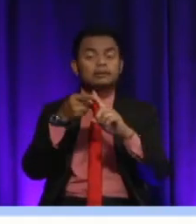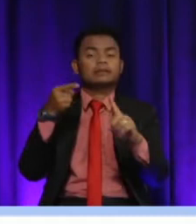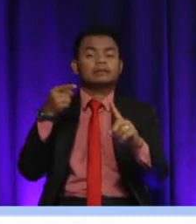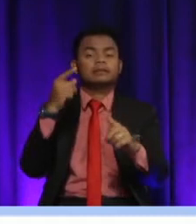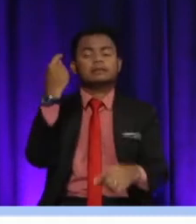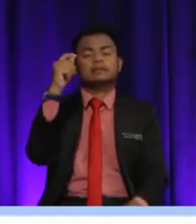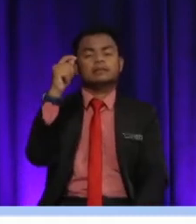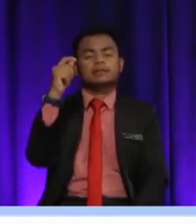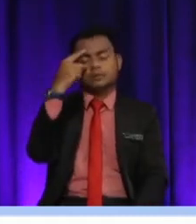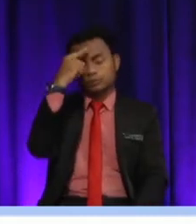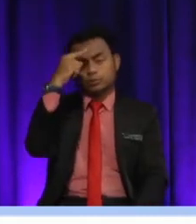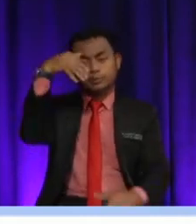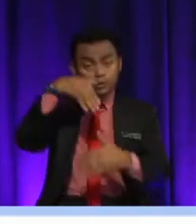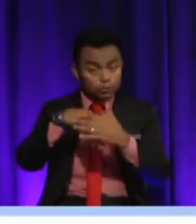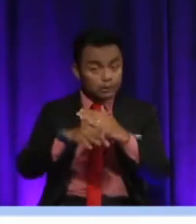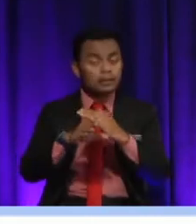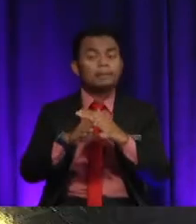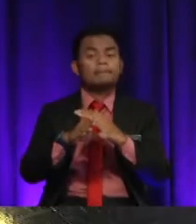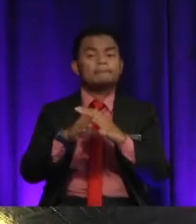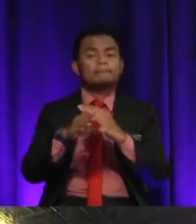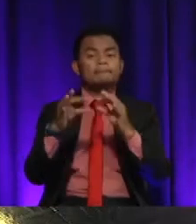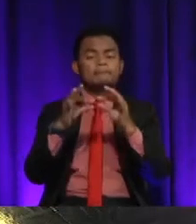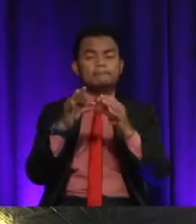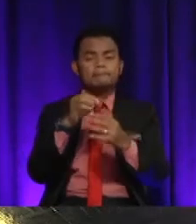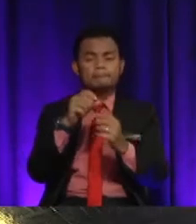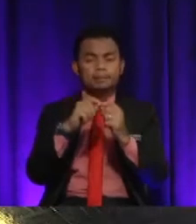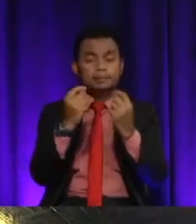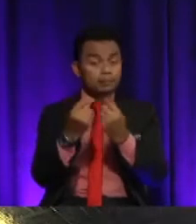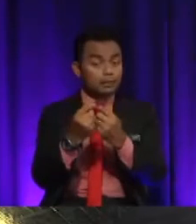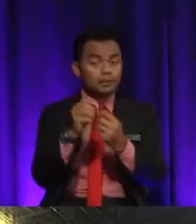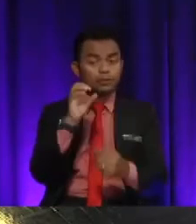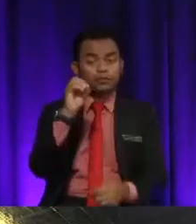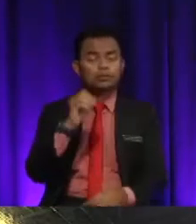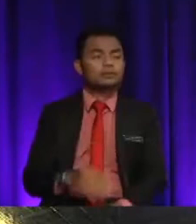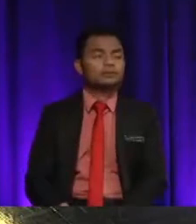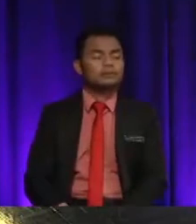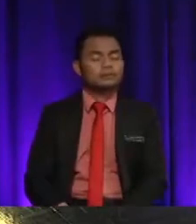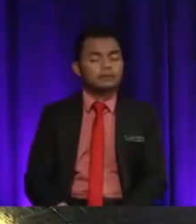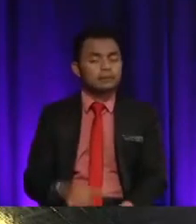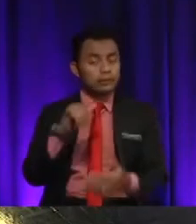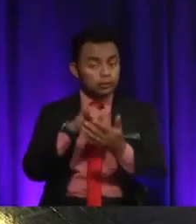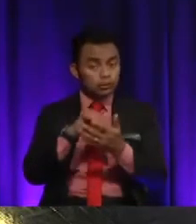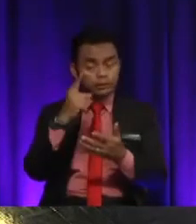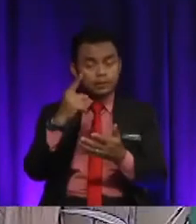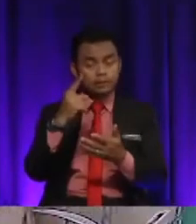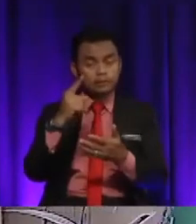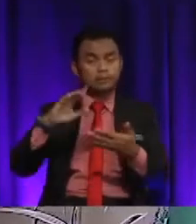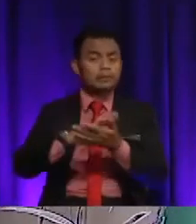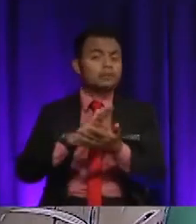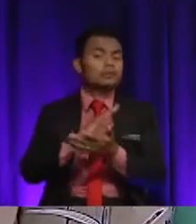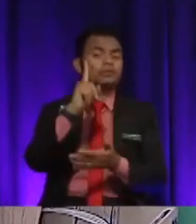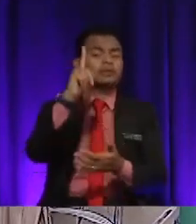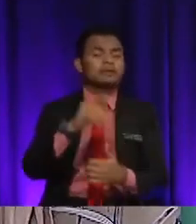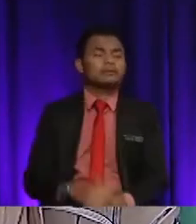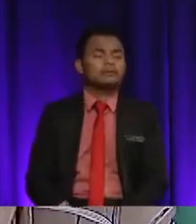to be put in the blanks. Understood. Okay. So that's the whole of paper 1, briefly. Okay. As